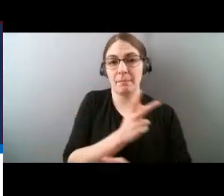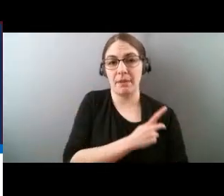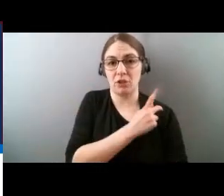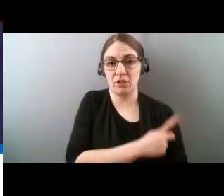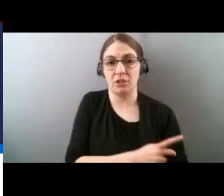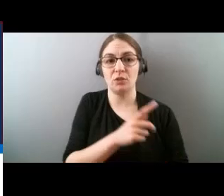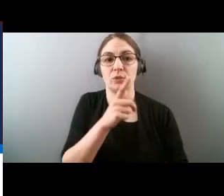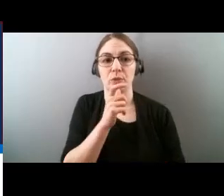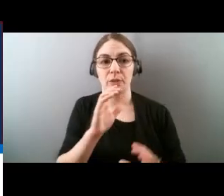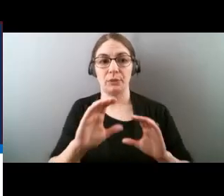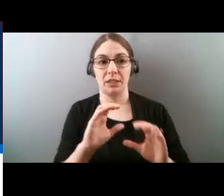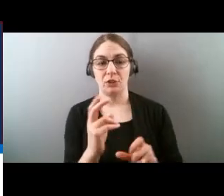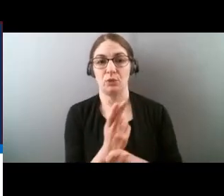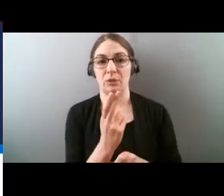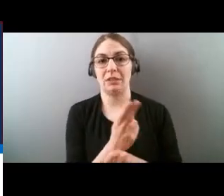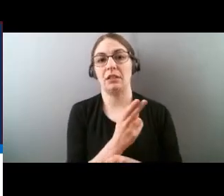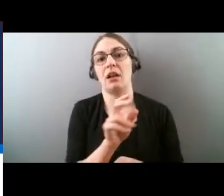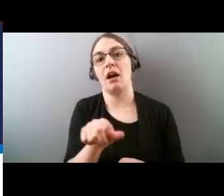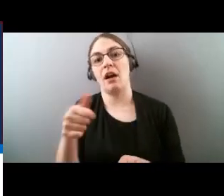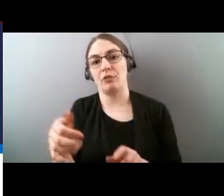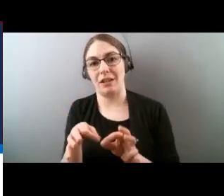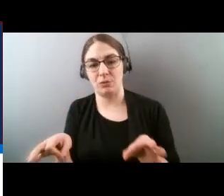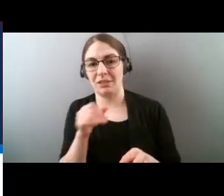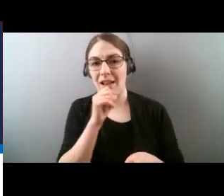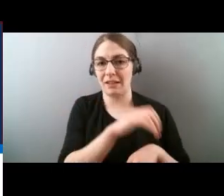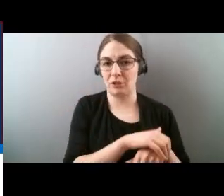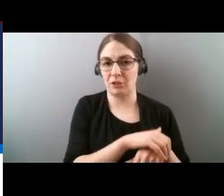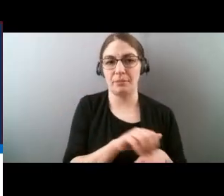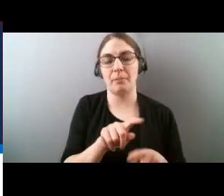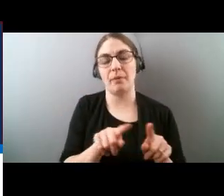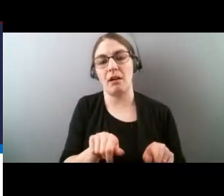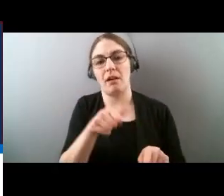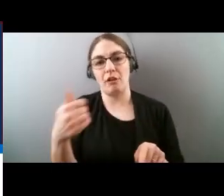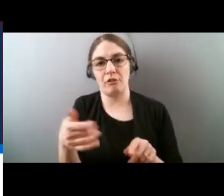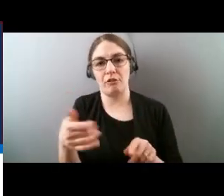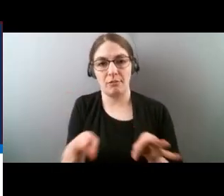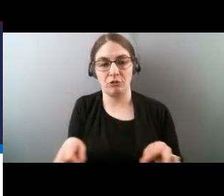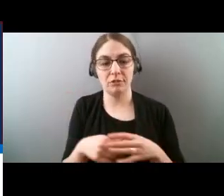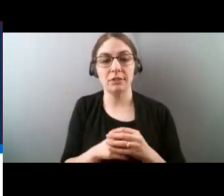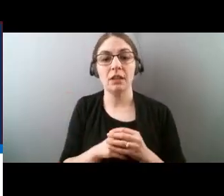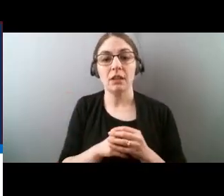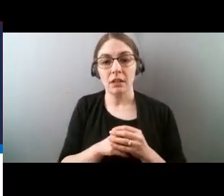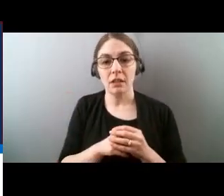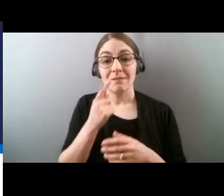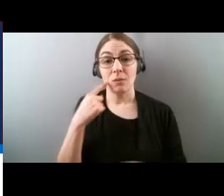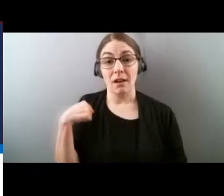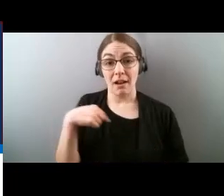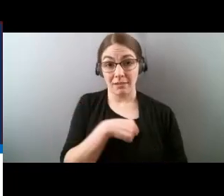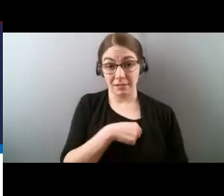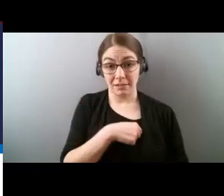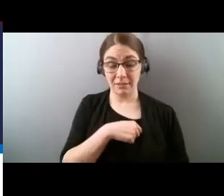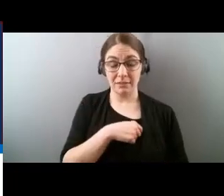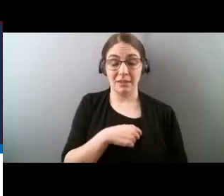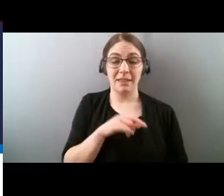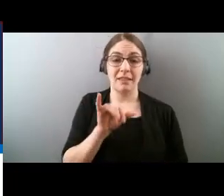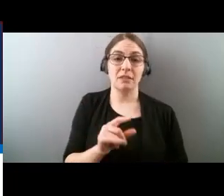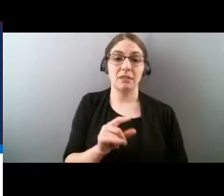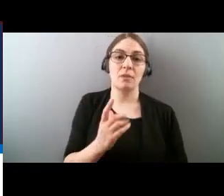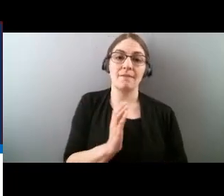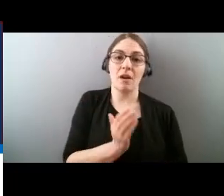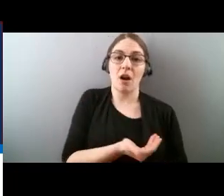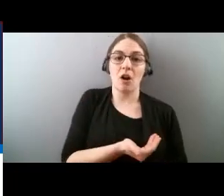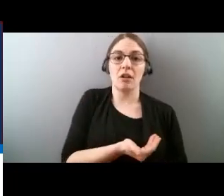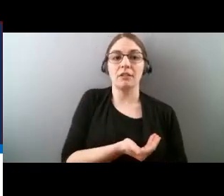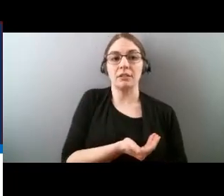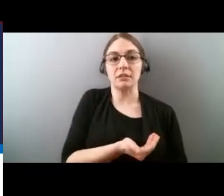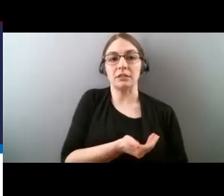in languages other than English. And so for us, while this has been one of our anchor